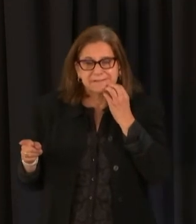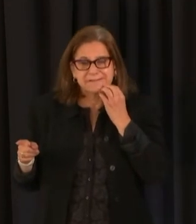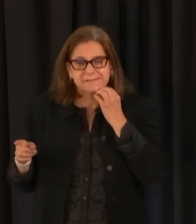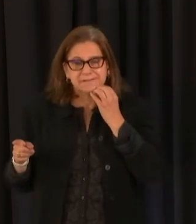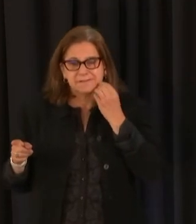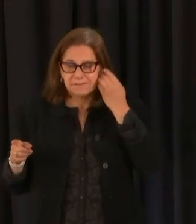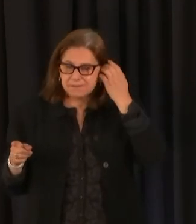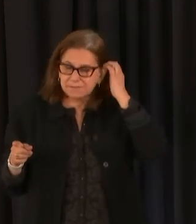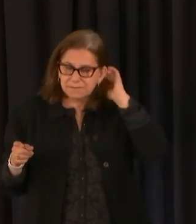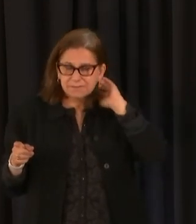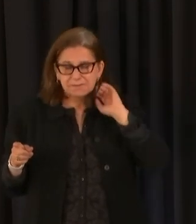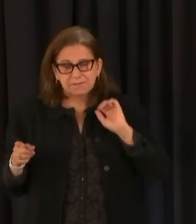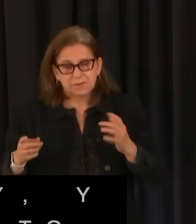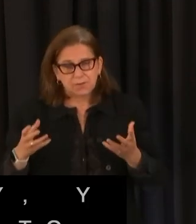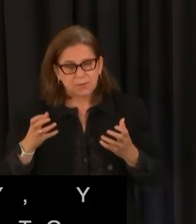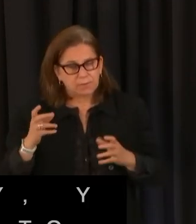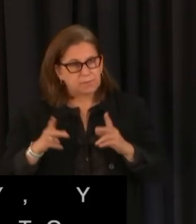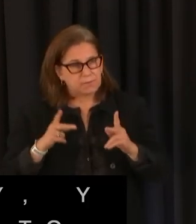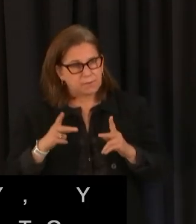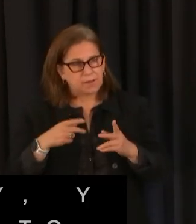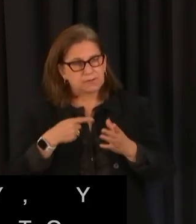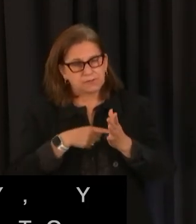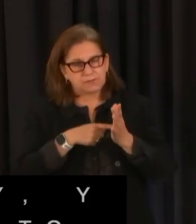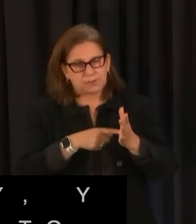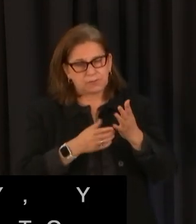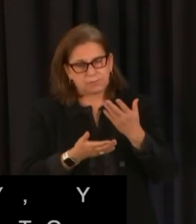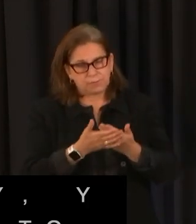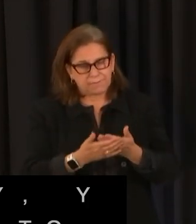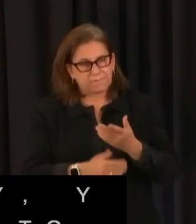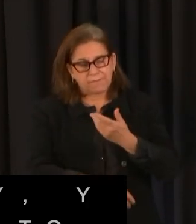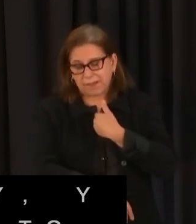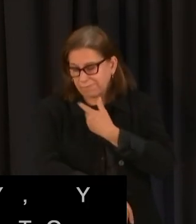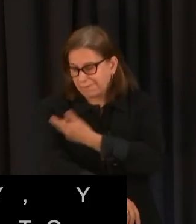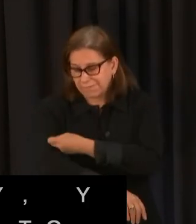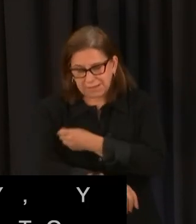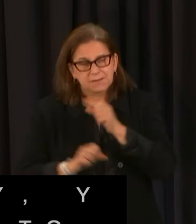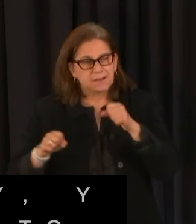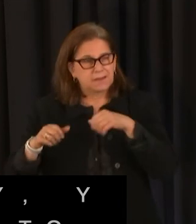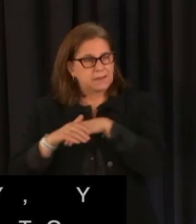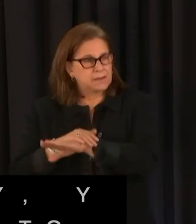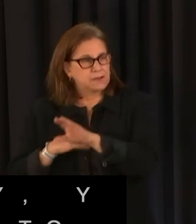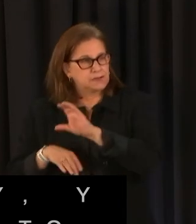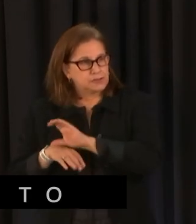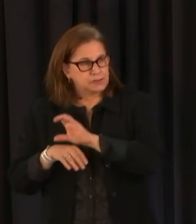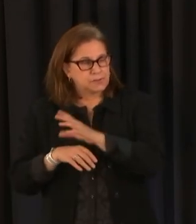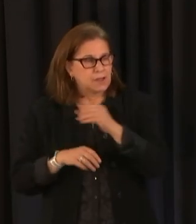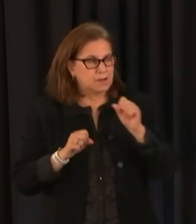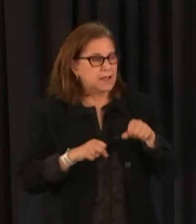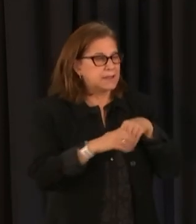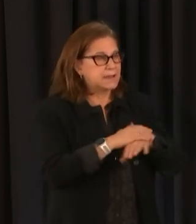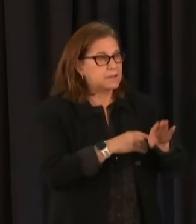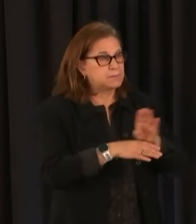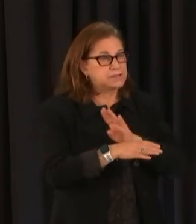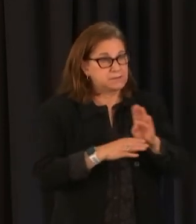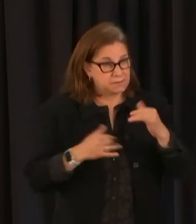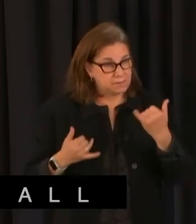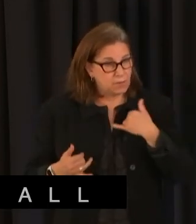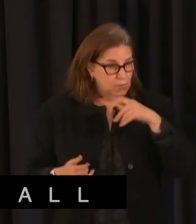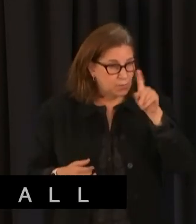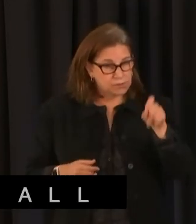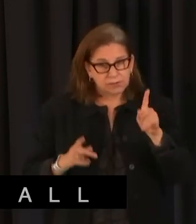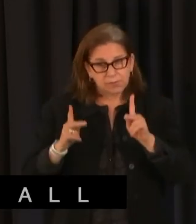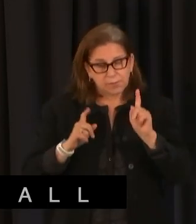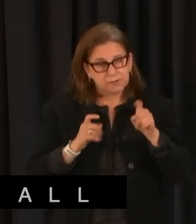to have proof of vaccine to be allowed in at this time? Dr. Nestor, do you Sure. want to